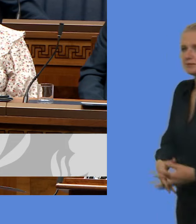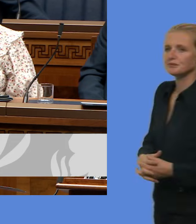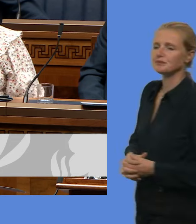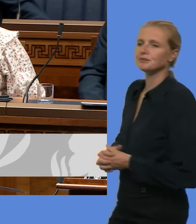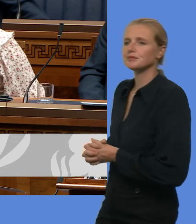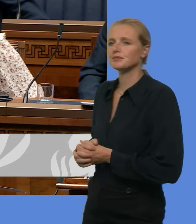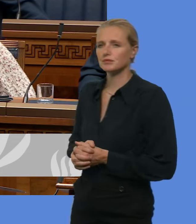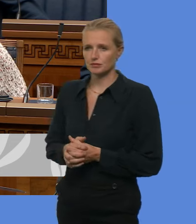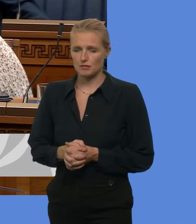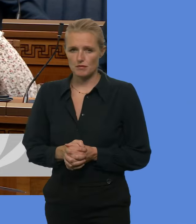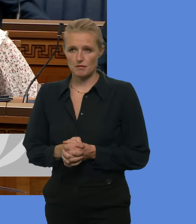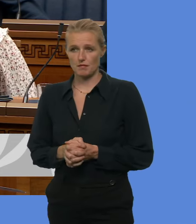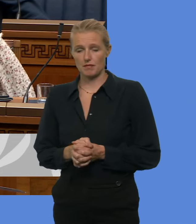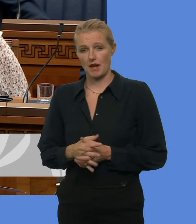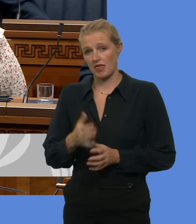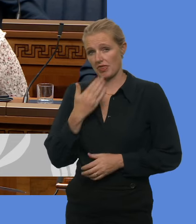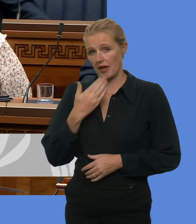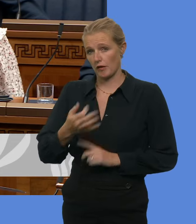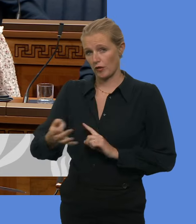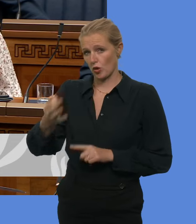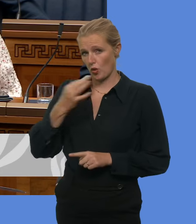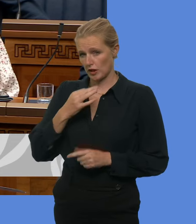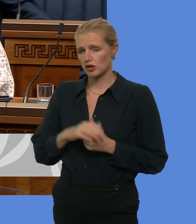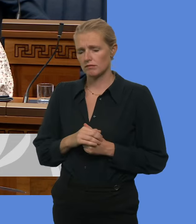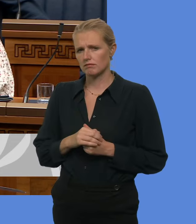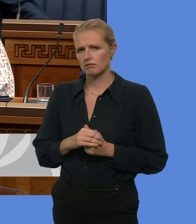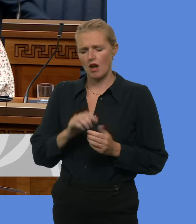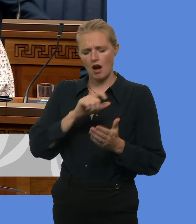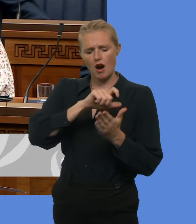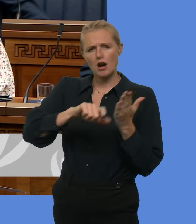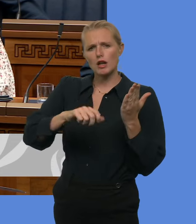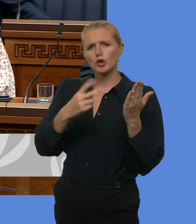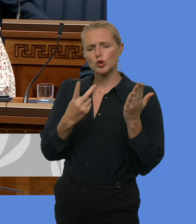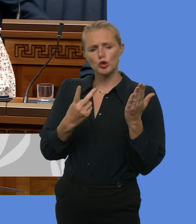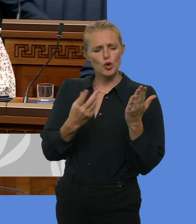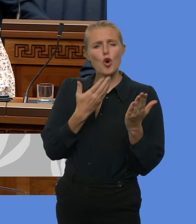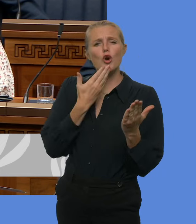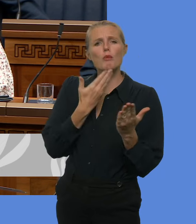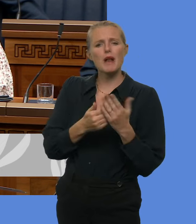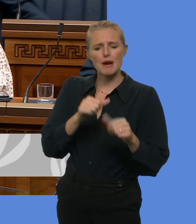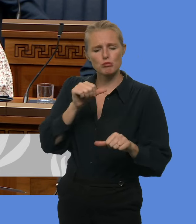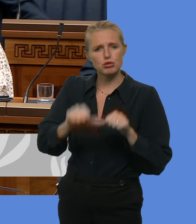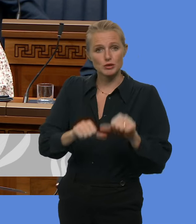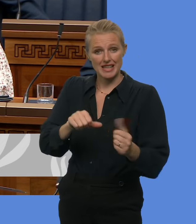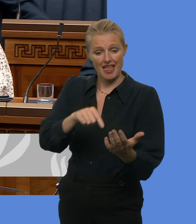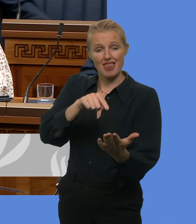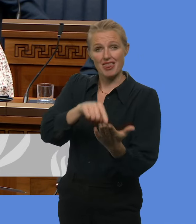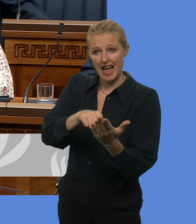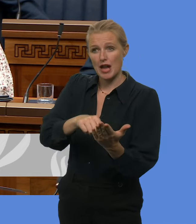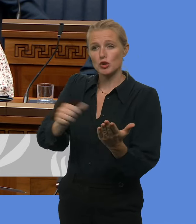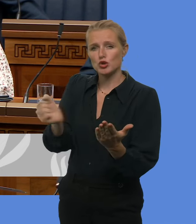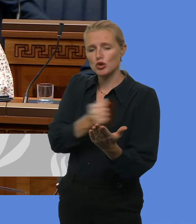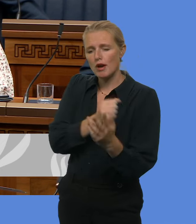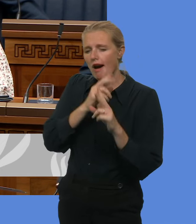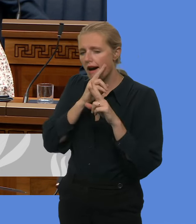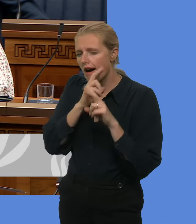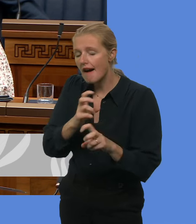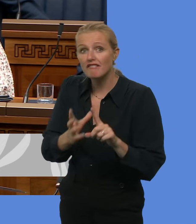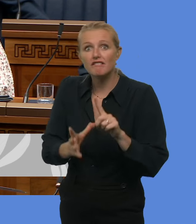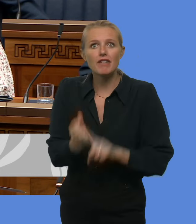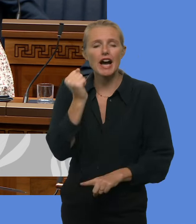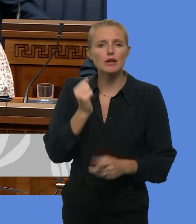her question. Any so-called Article 2 compliant process should have the ability to get to truth and justice.